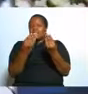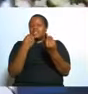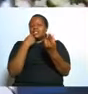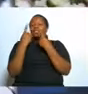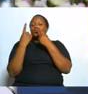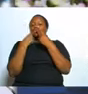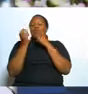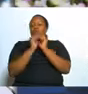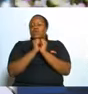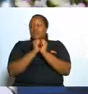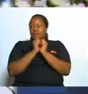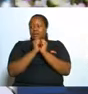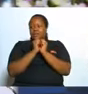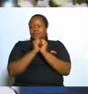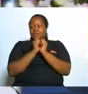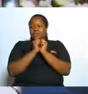to